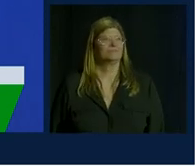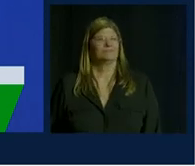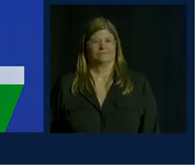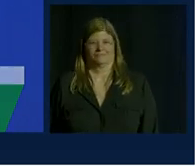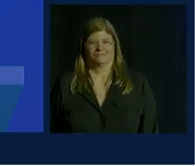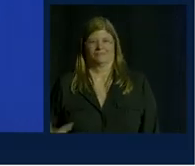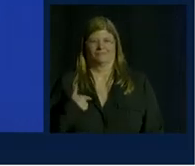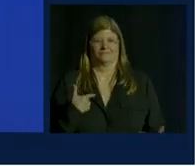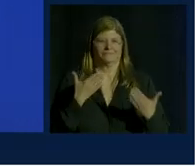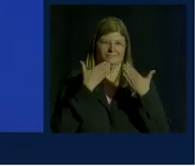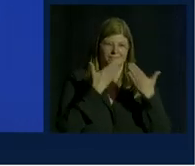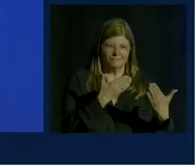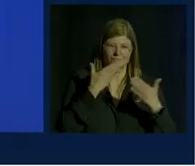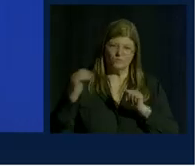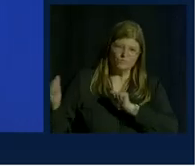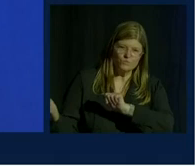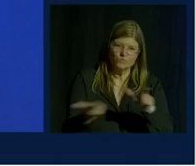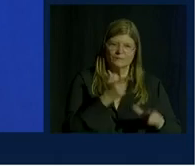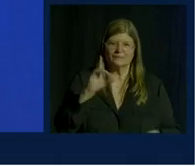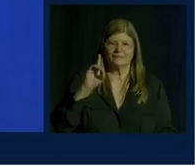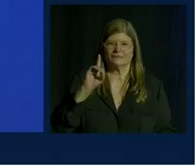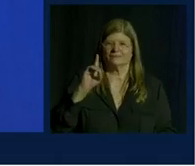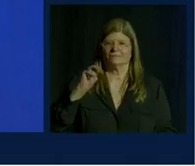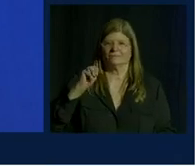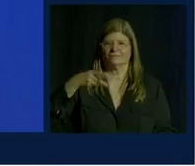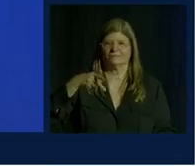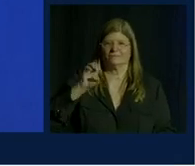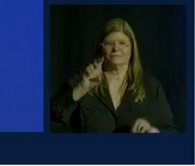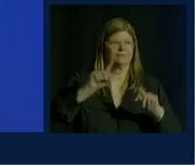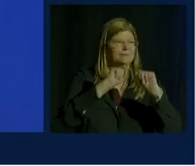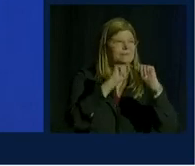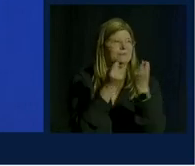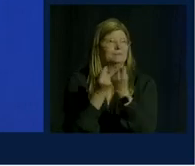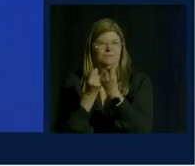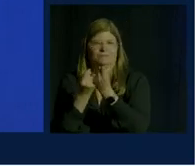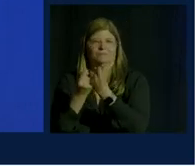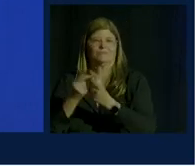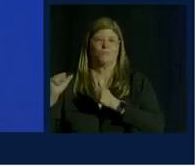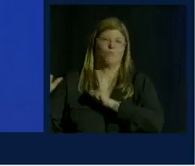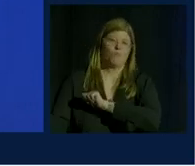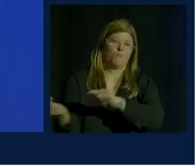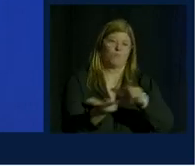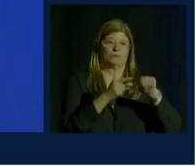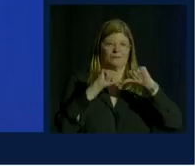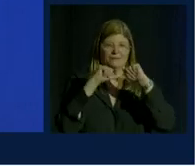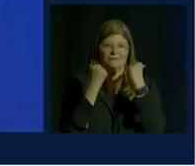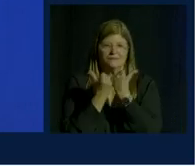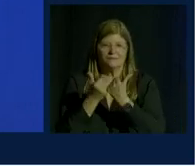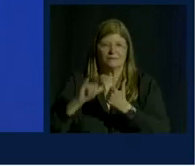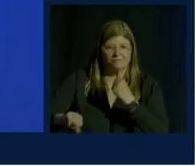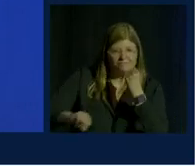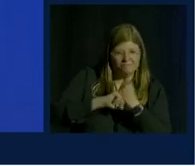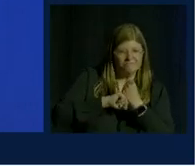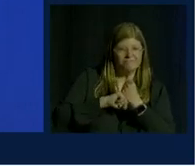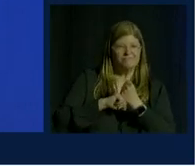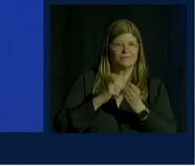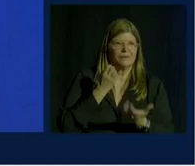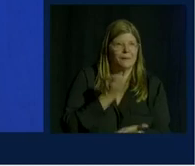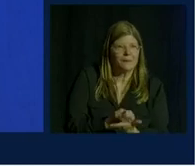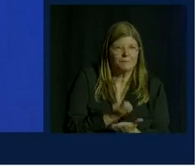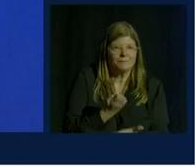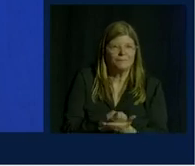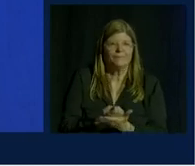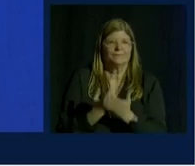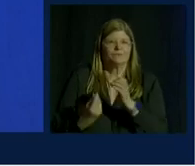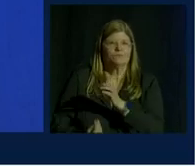our DMPED team and all of the agencies that are supporting economic growth and development